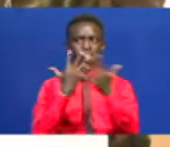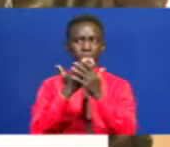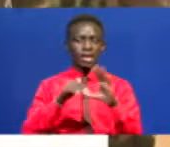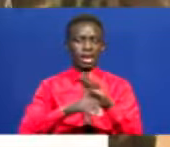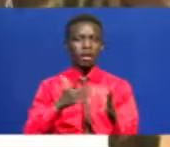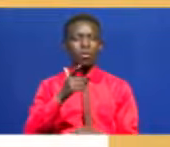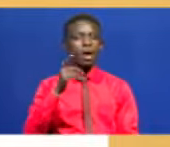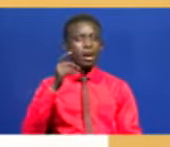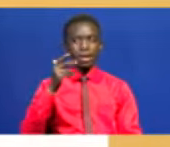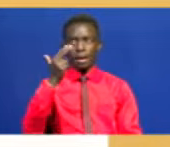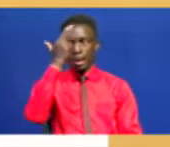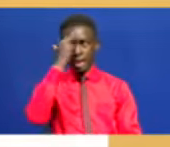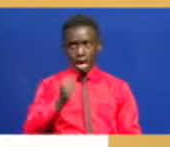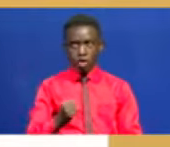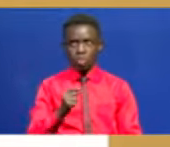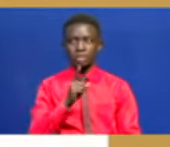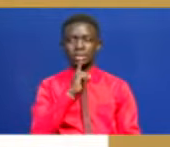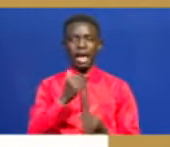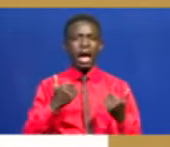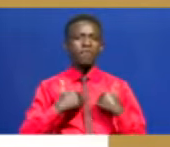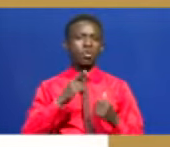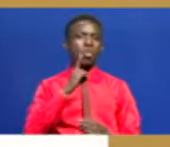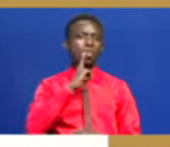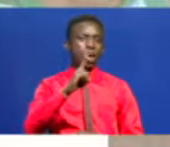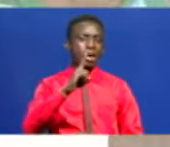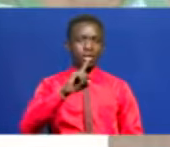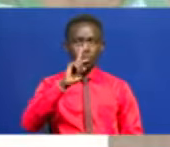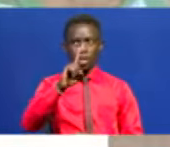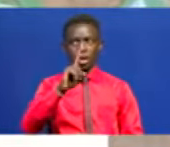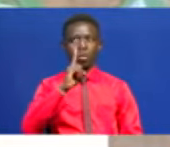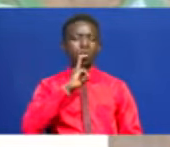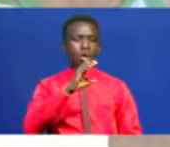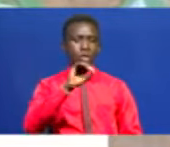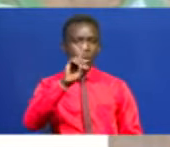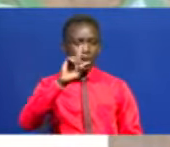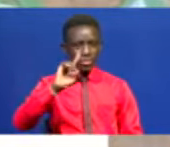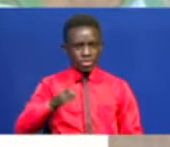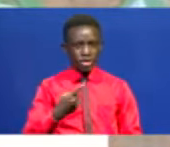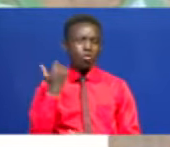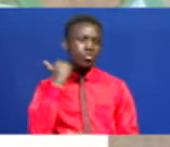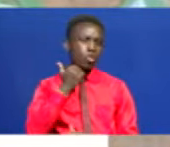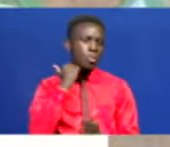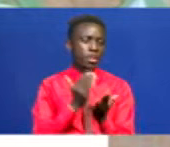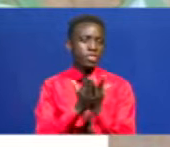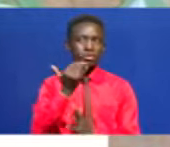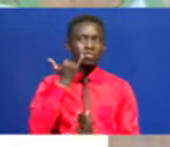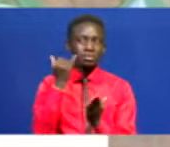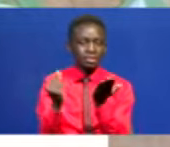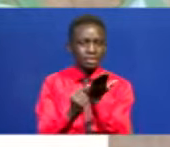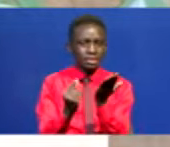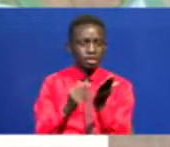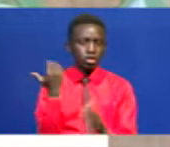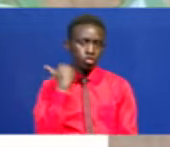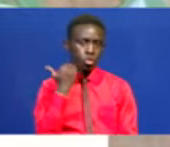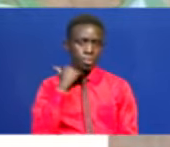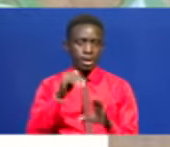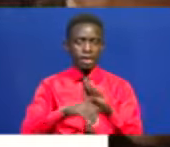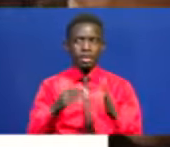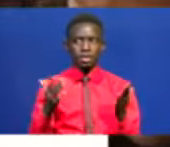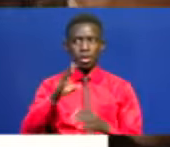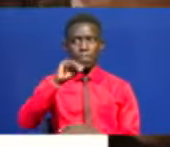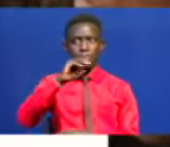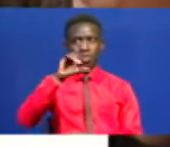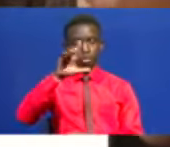of defrauding 101,300 shillings through SIM swap fraud in Mulot. The duo were found